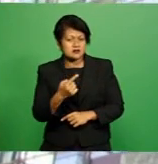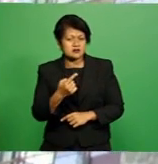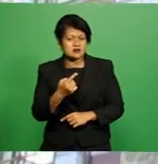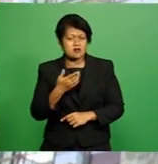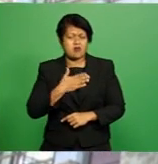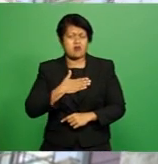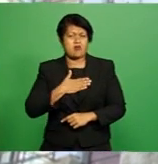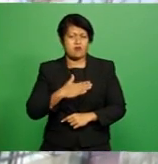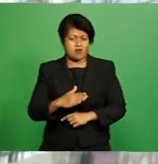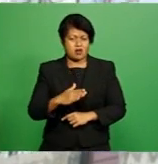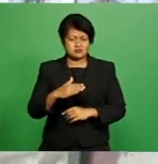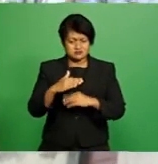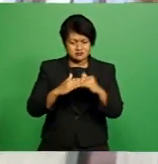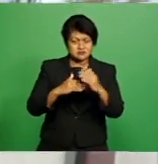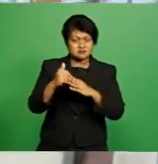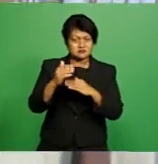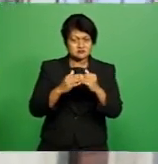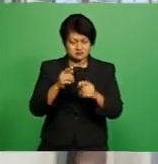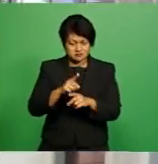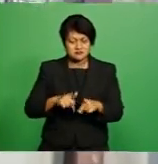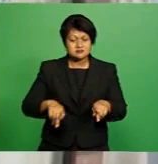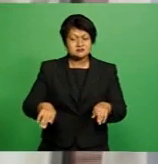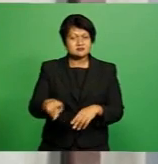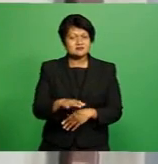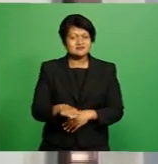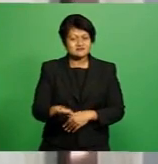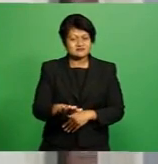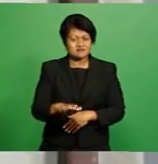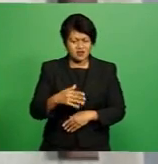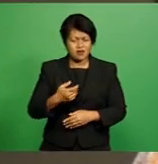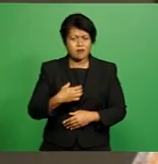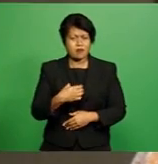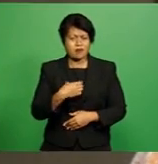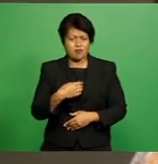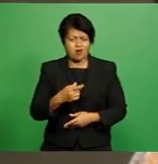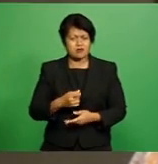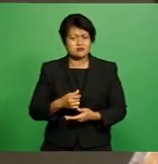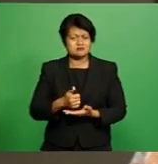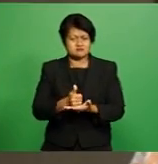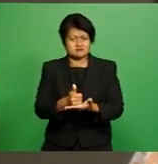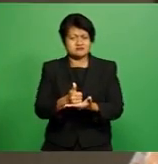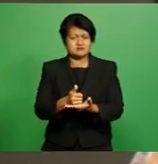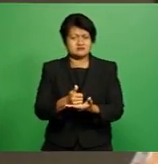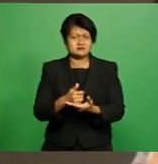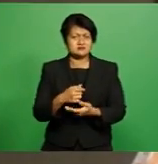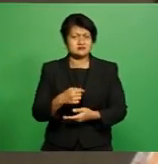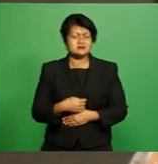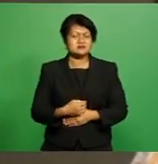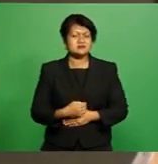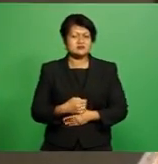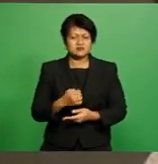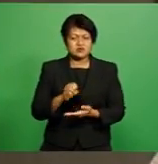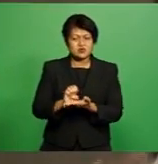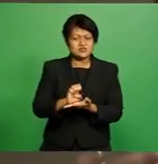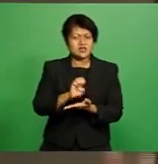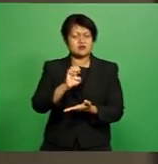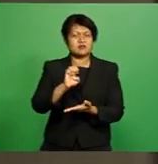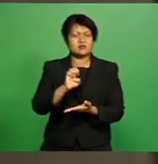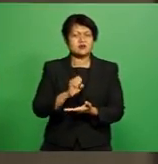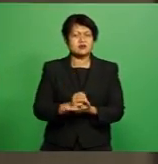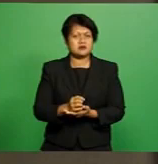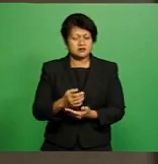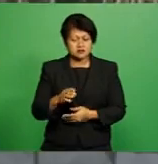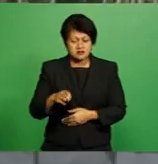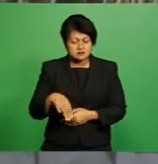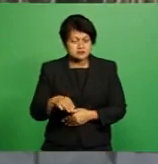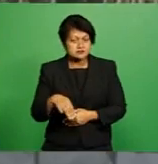construction sector to be able to contribute more towards the economy. We reintegrating our members who have been